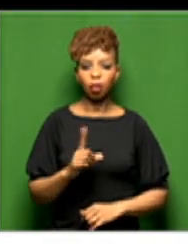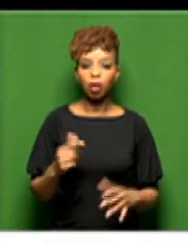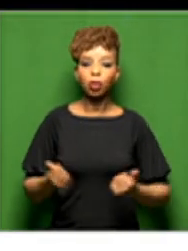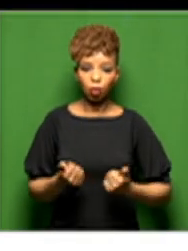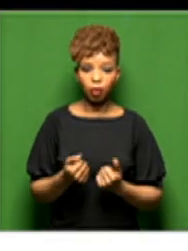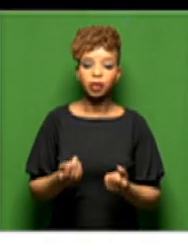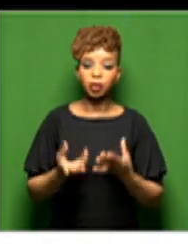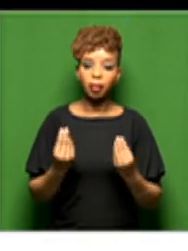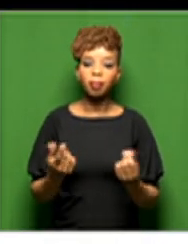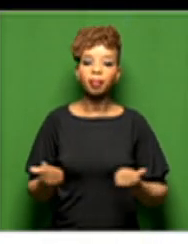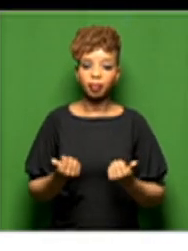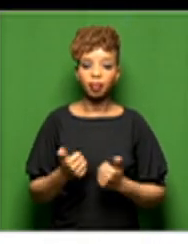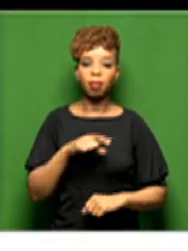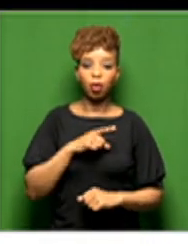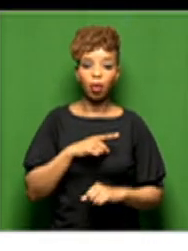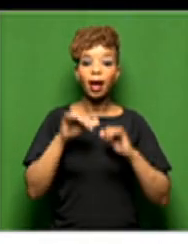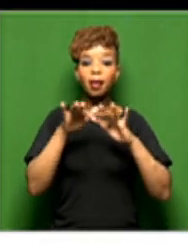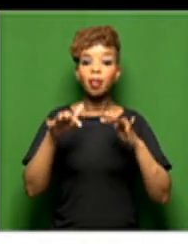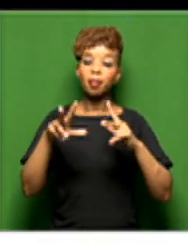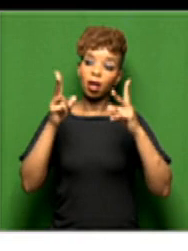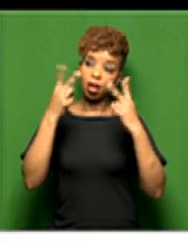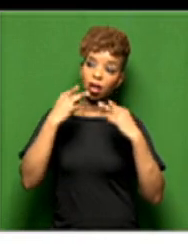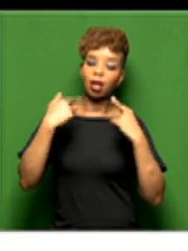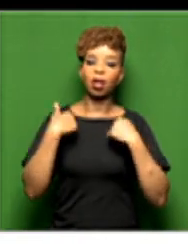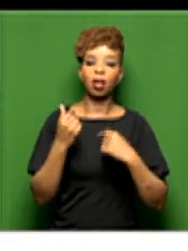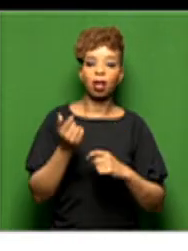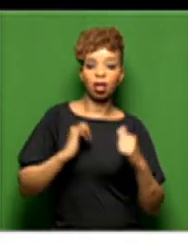that platform until people see me there. And